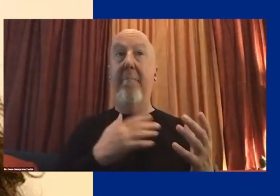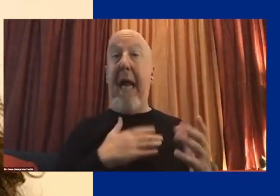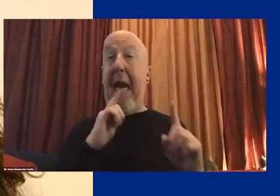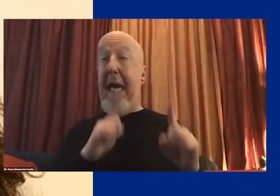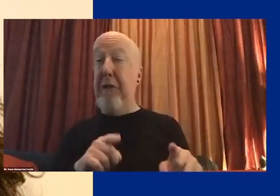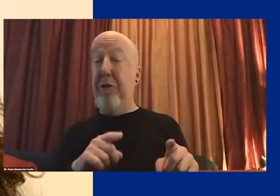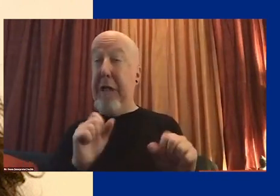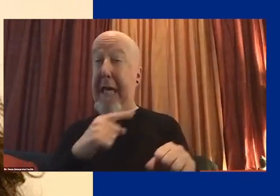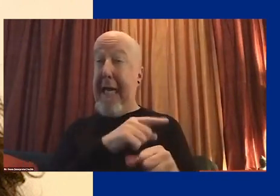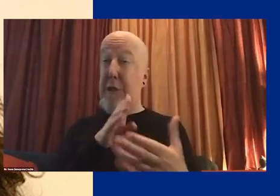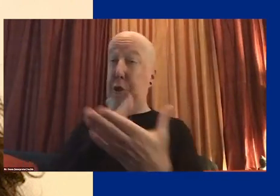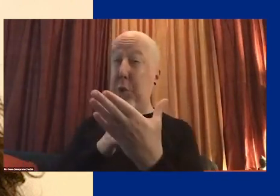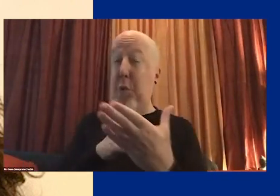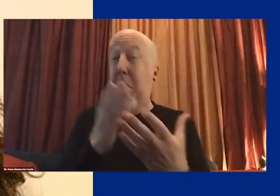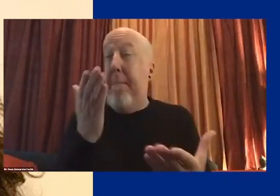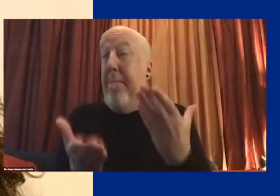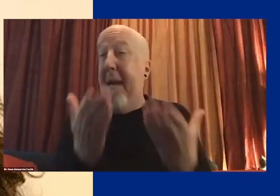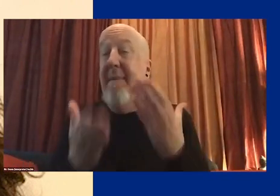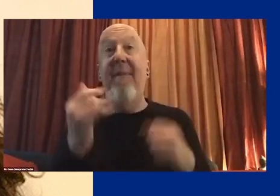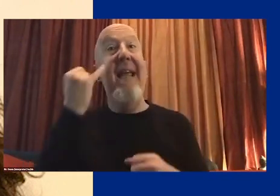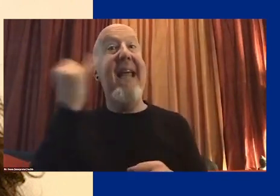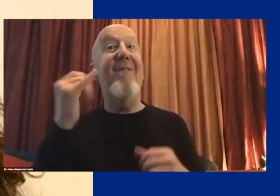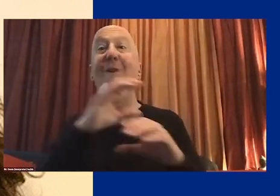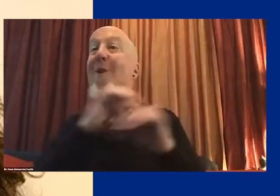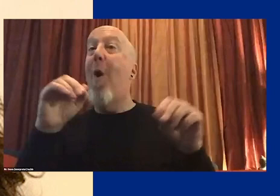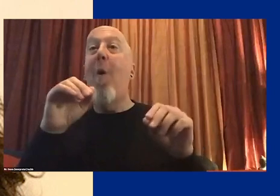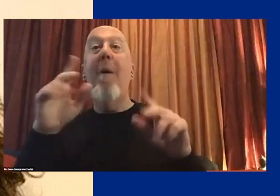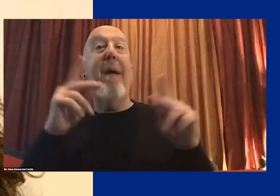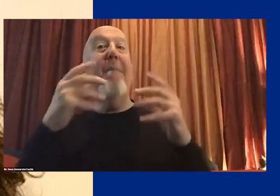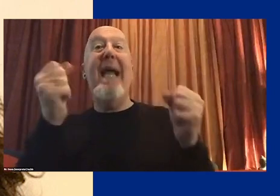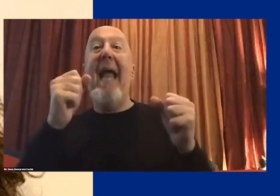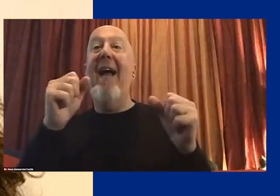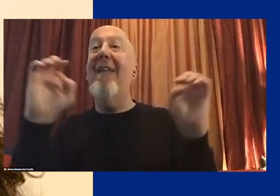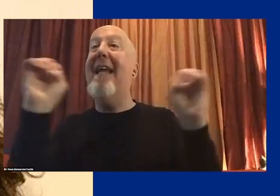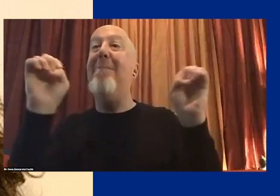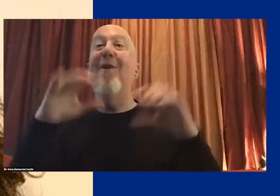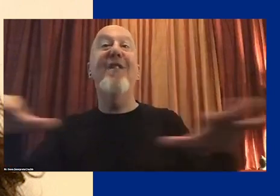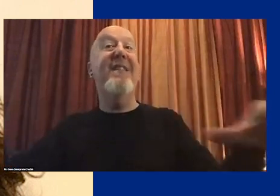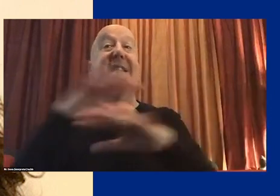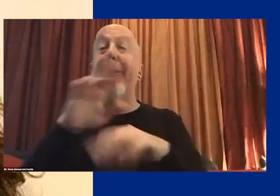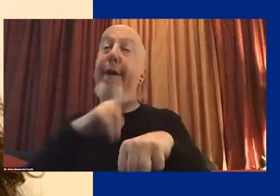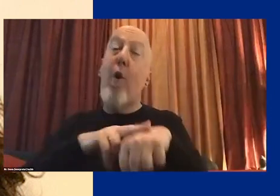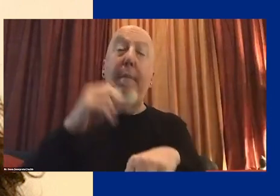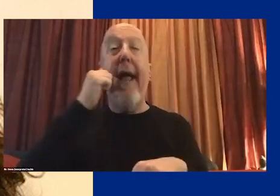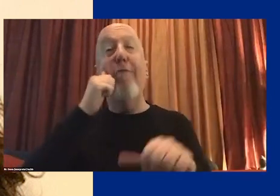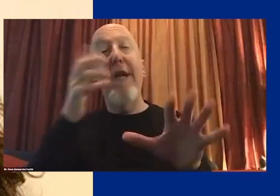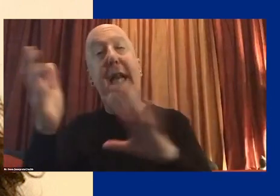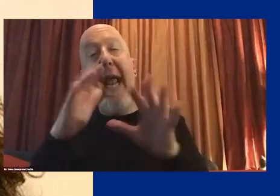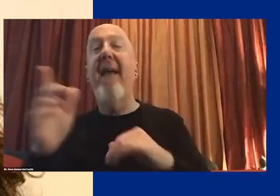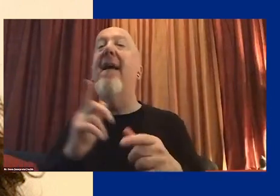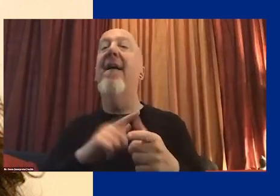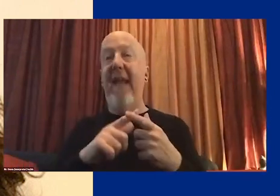Outside of a public health emergency, most courts hold that ADA claims do